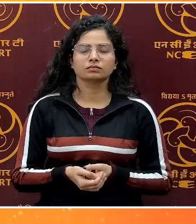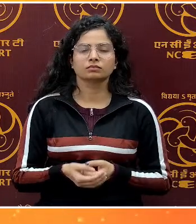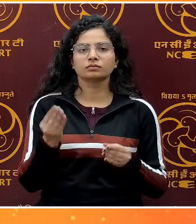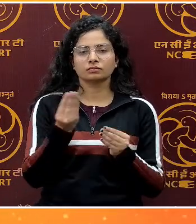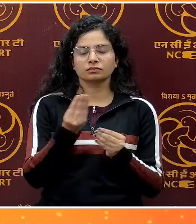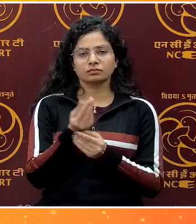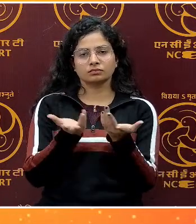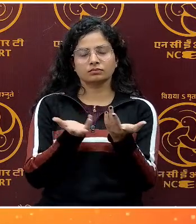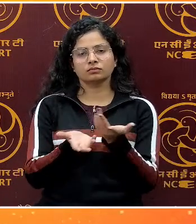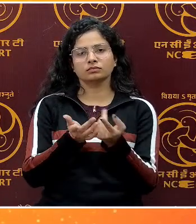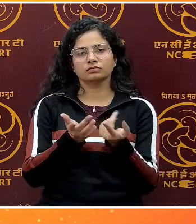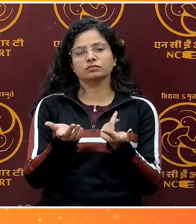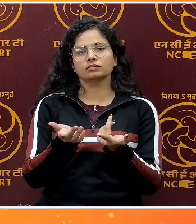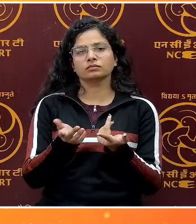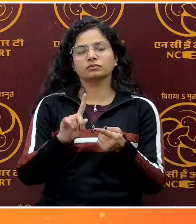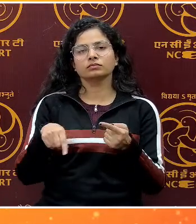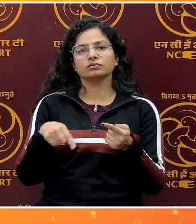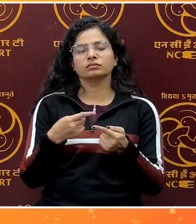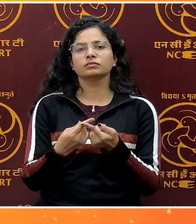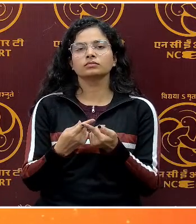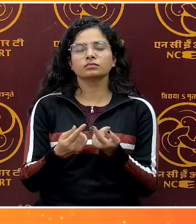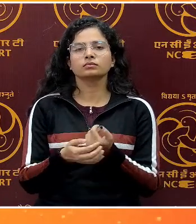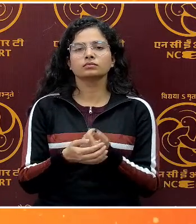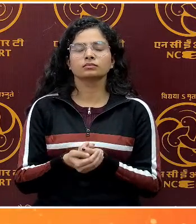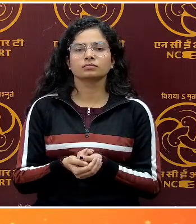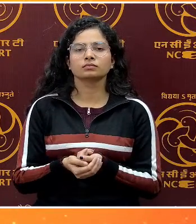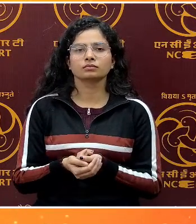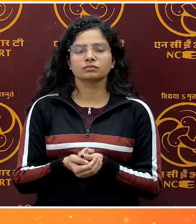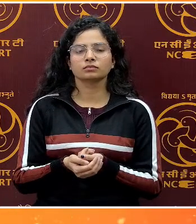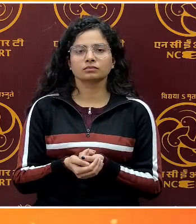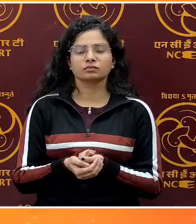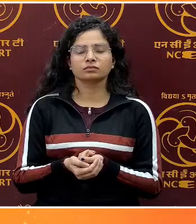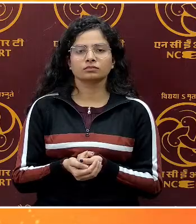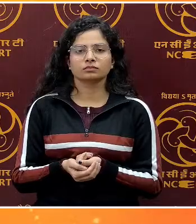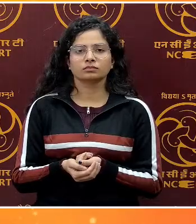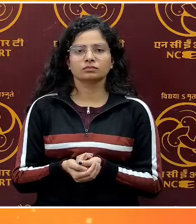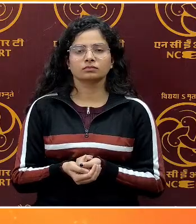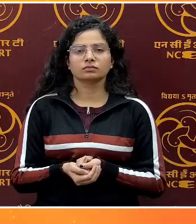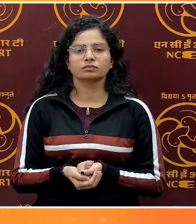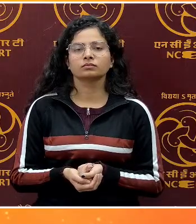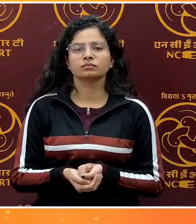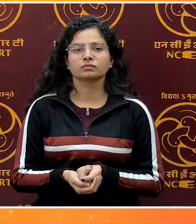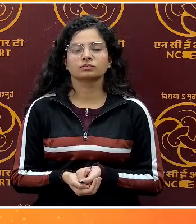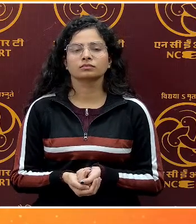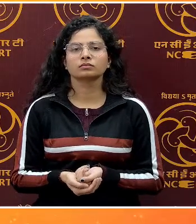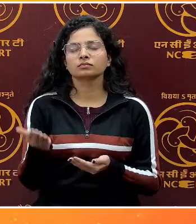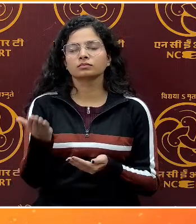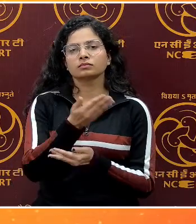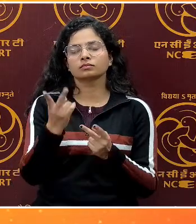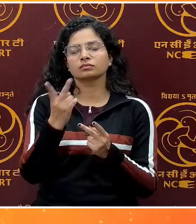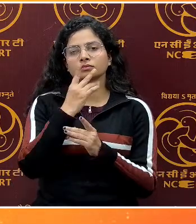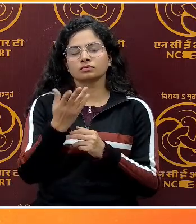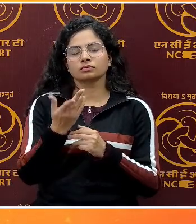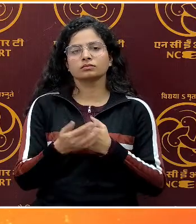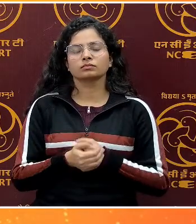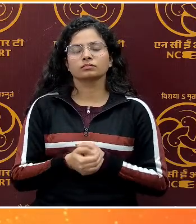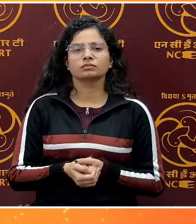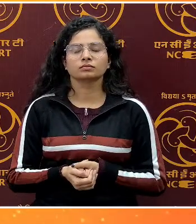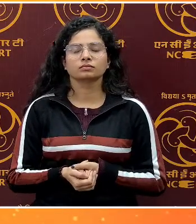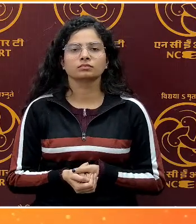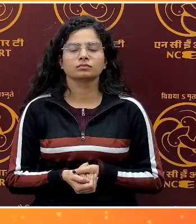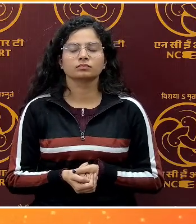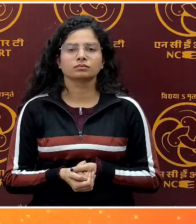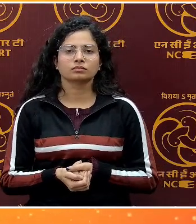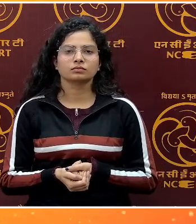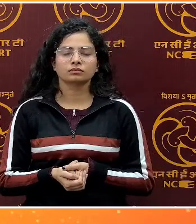what happens with the light rays, they get diverged. Right? So you can see here the light rays are